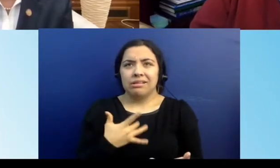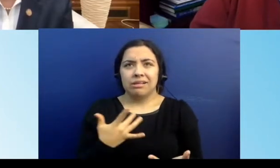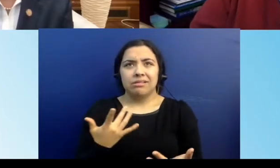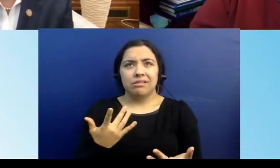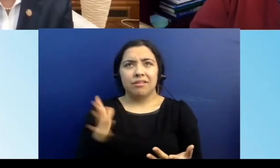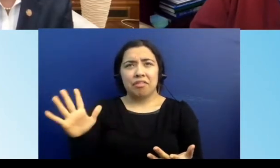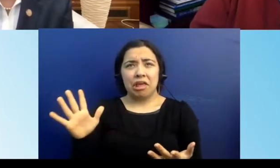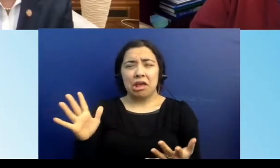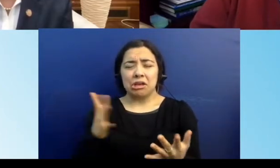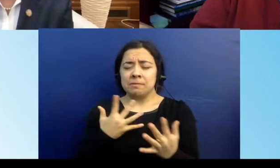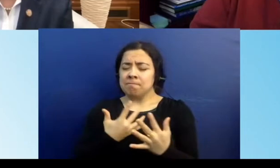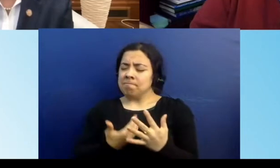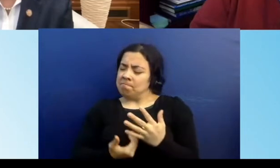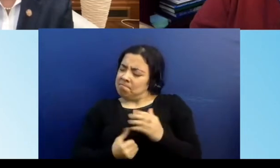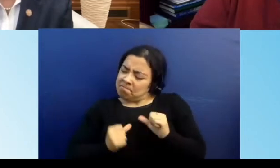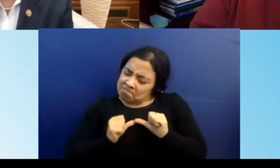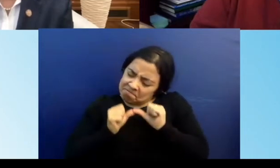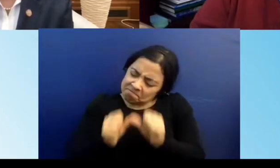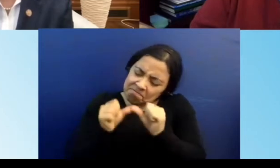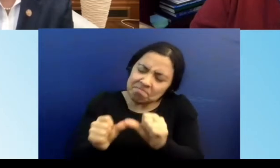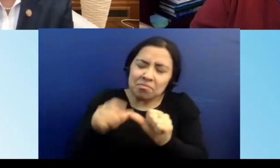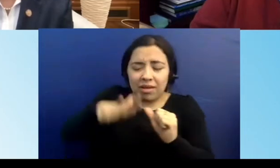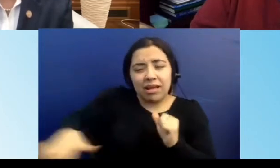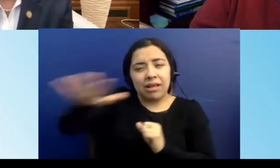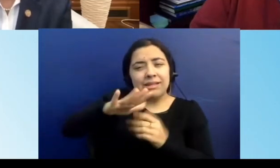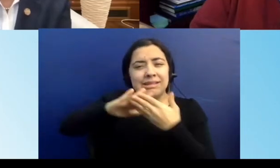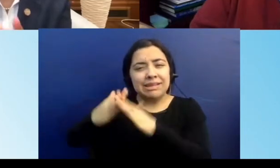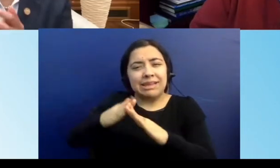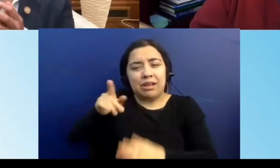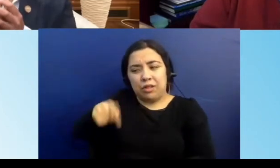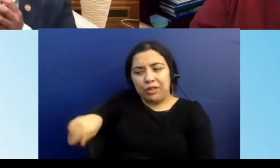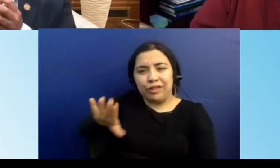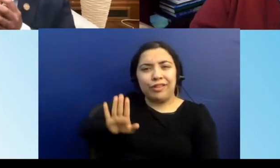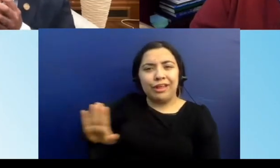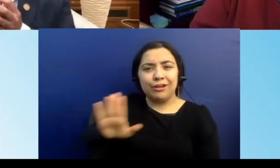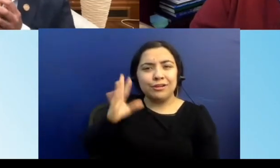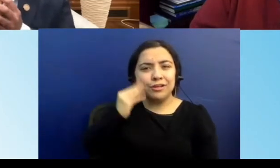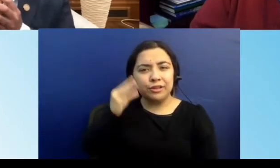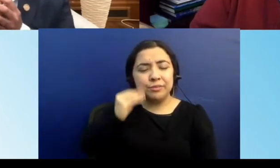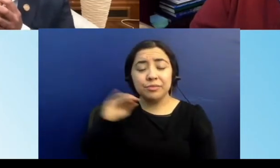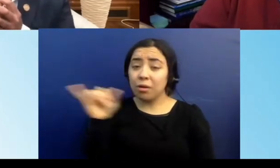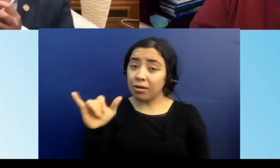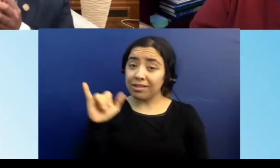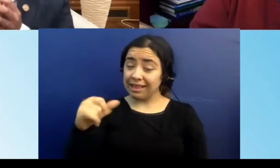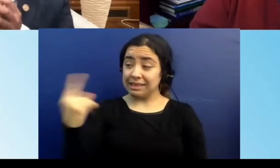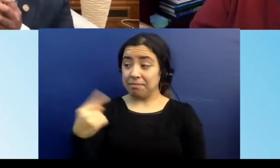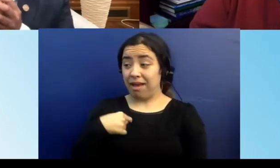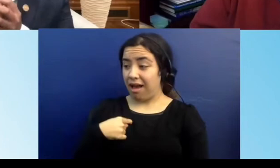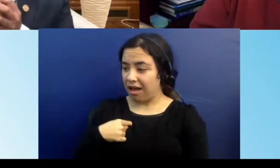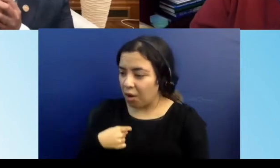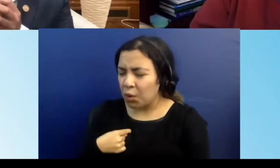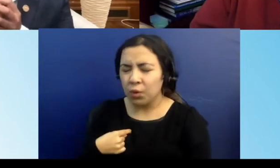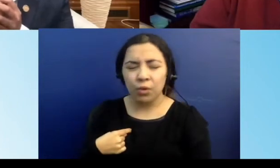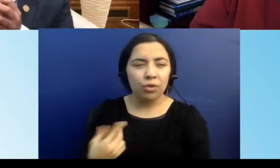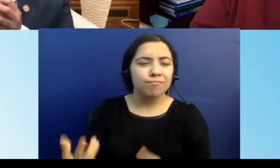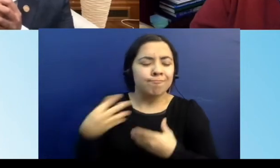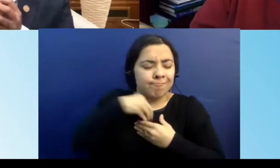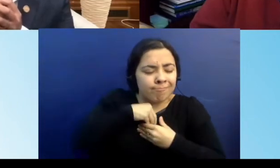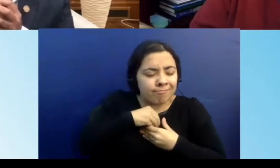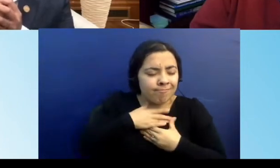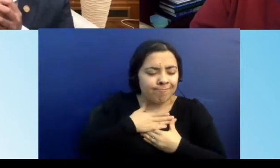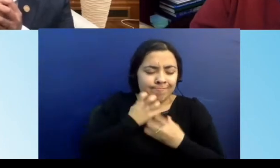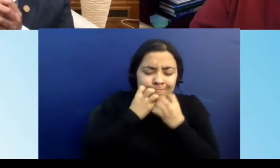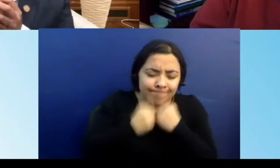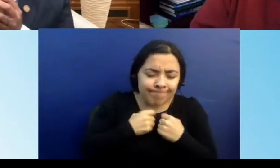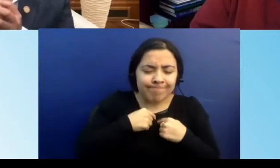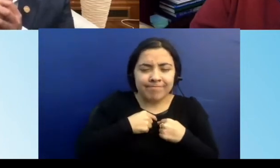of the people in the city, but also just something I have carried forward with me and I hold very, very close